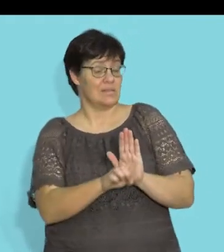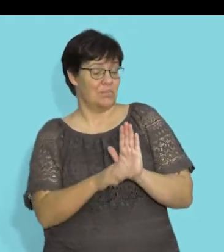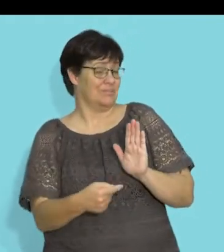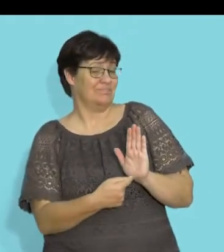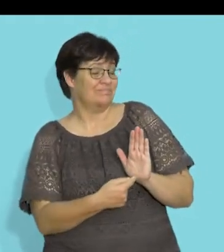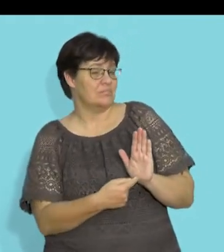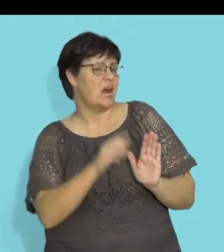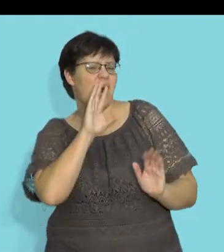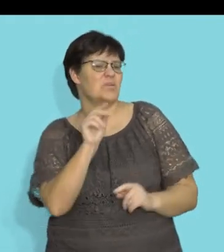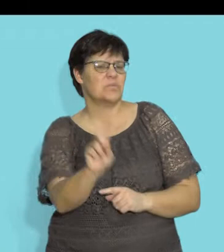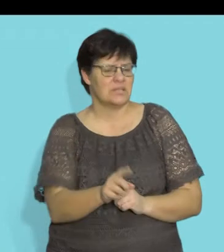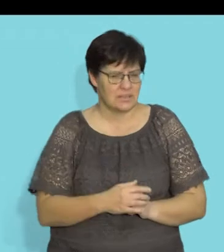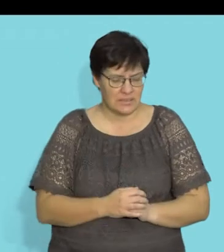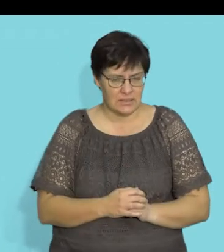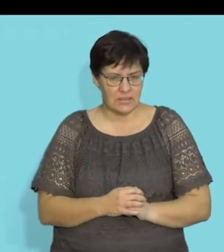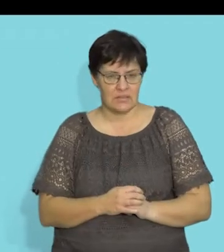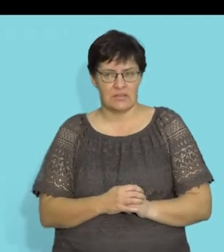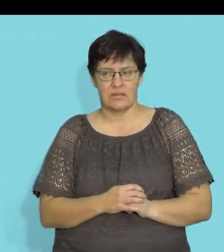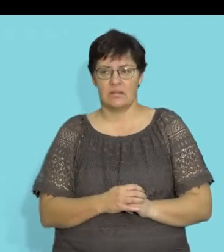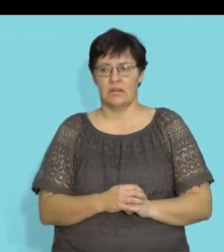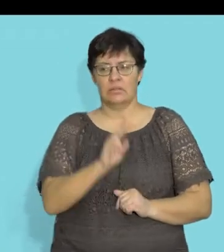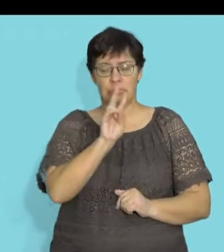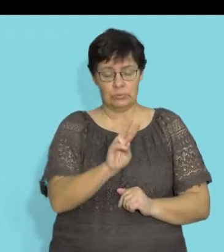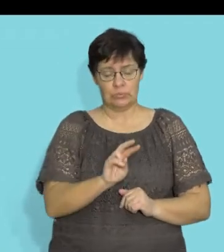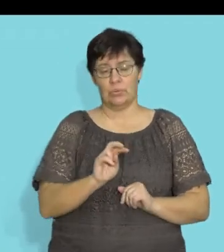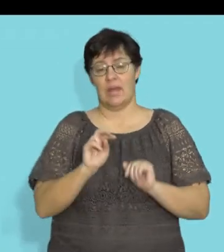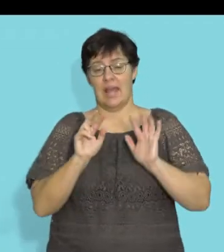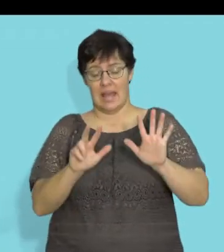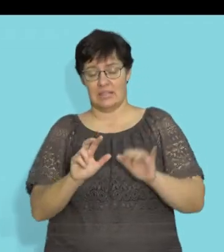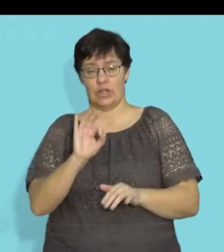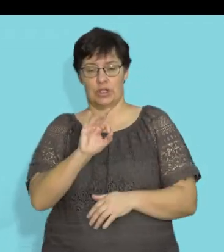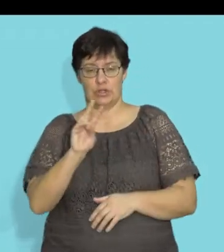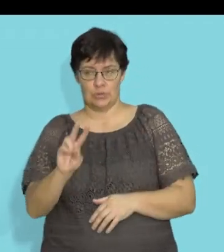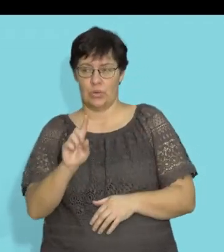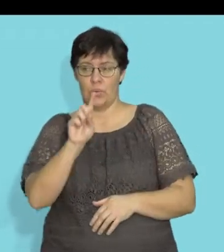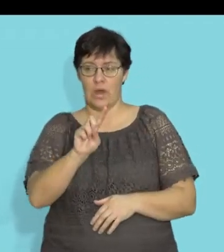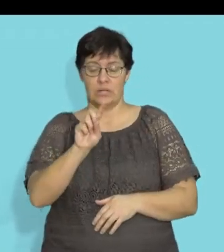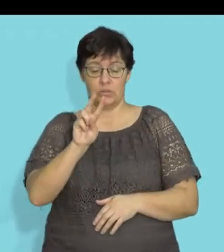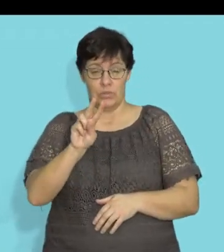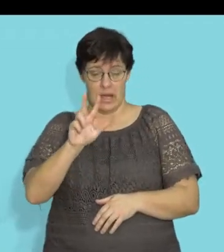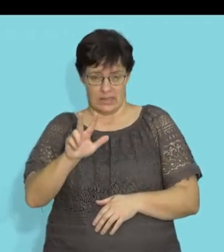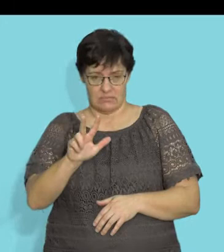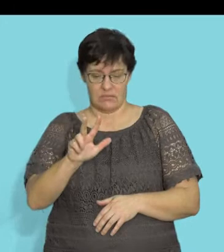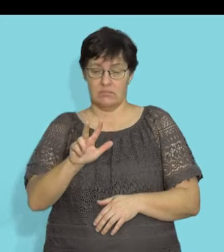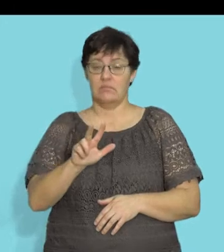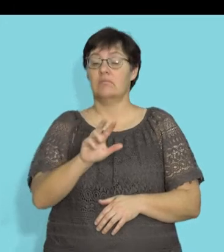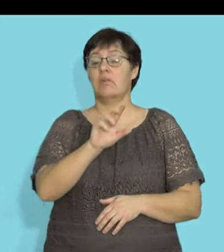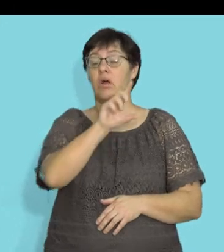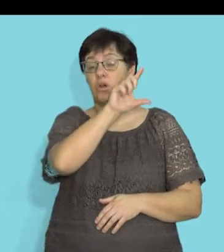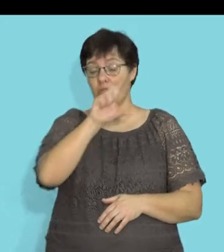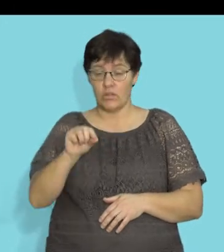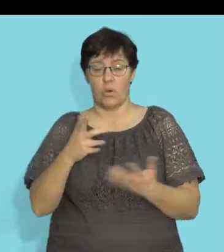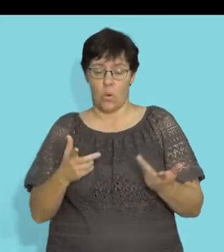is asking, does the sequence 2, 8, 32, 128 converge